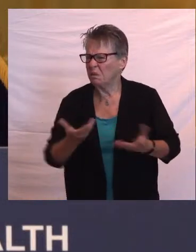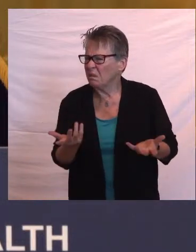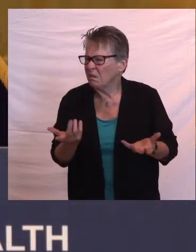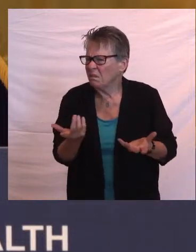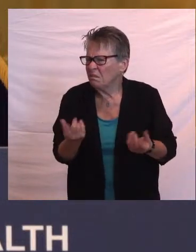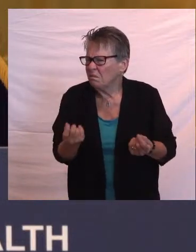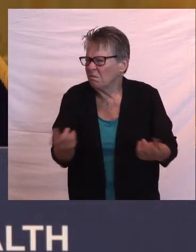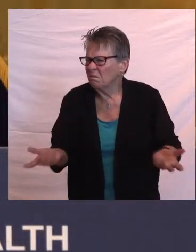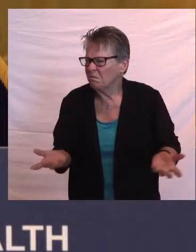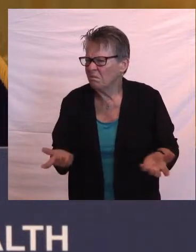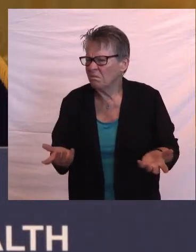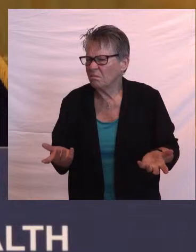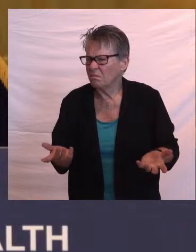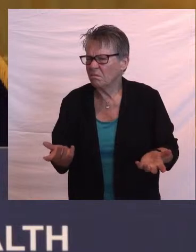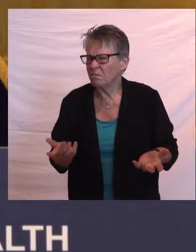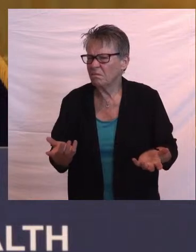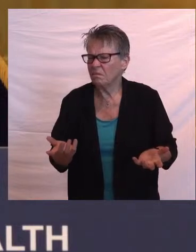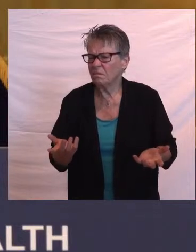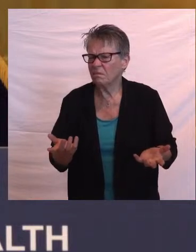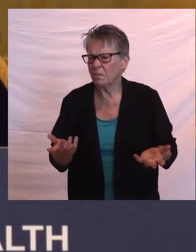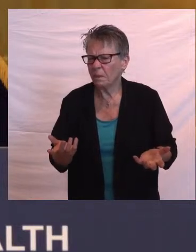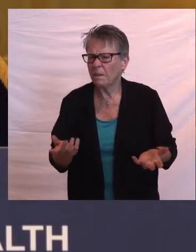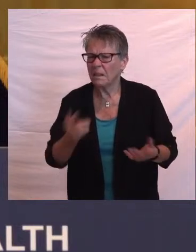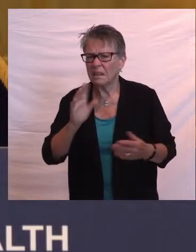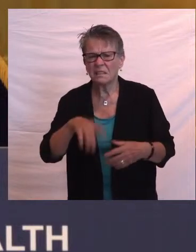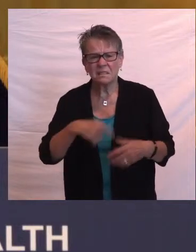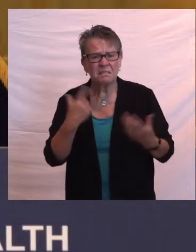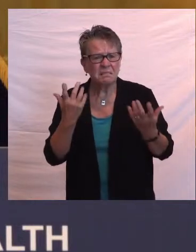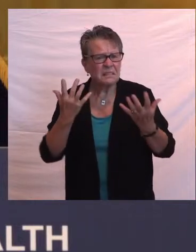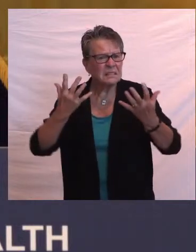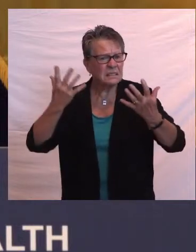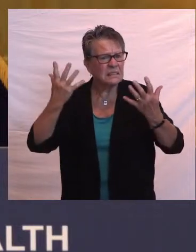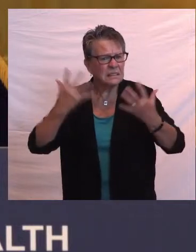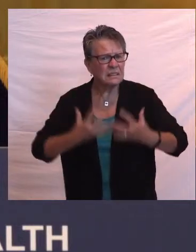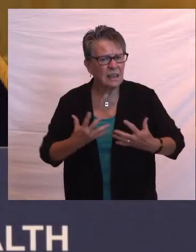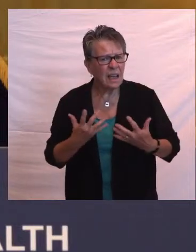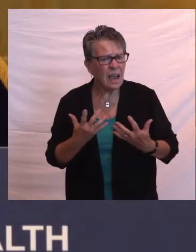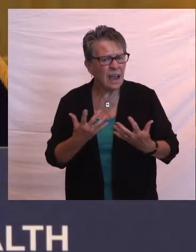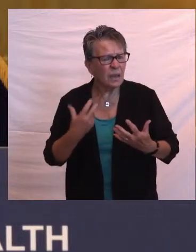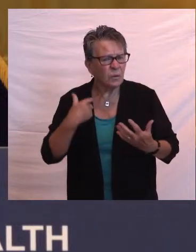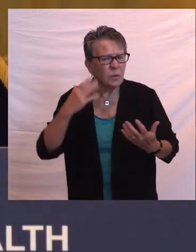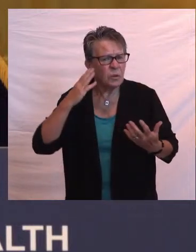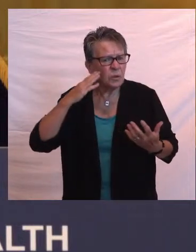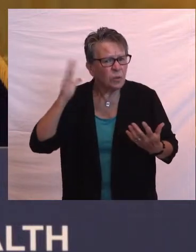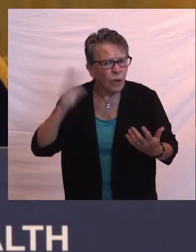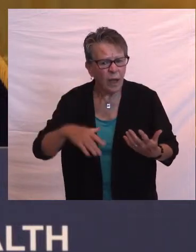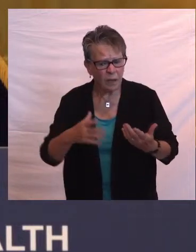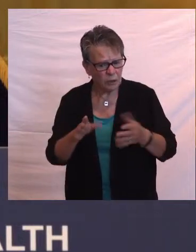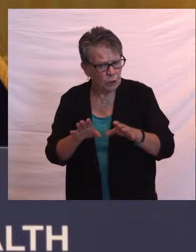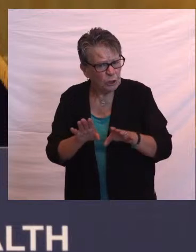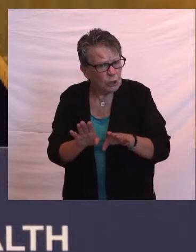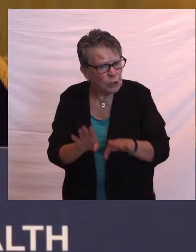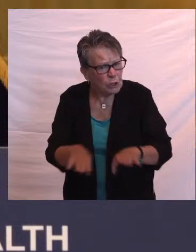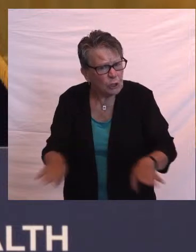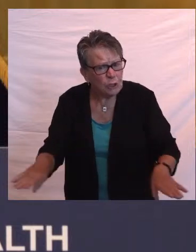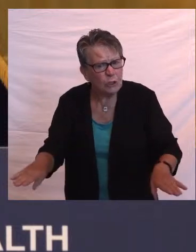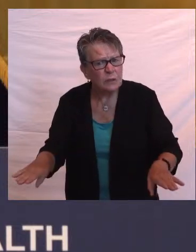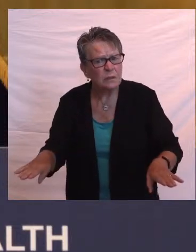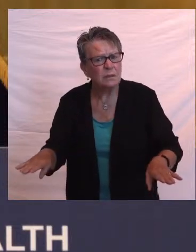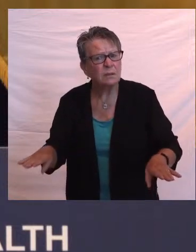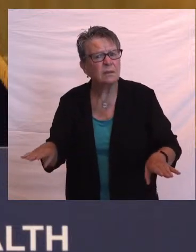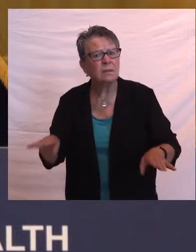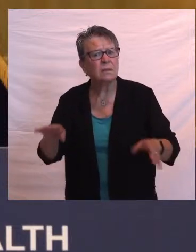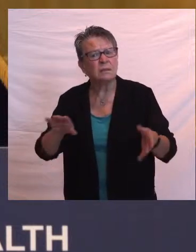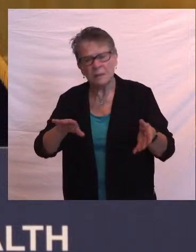would just repeat, Judy, what you said. Sadly, we know with a heavy heart there are pediatric cases in the hospital, and we have lost the lives of